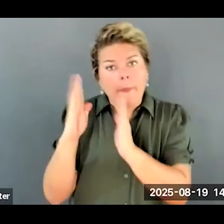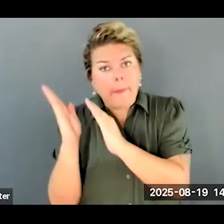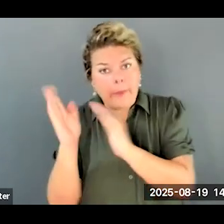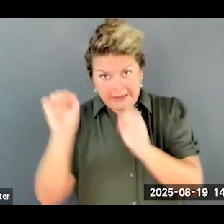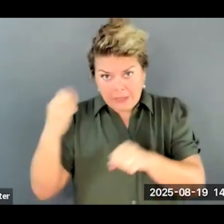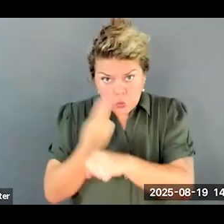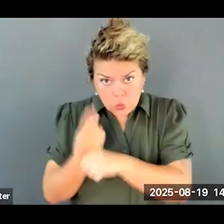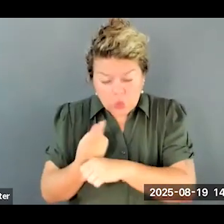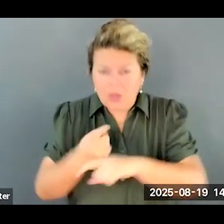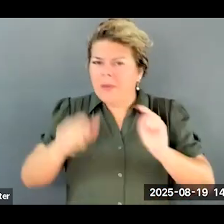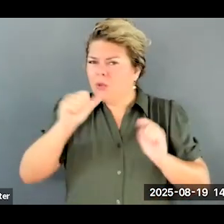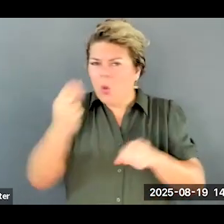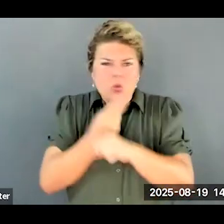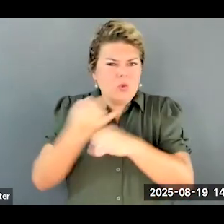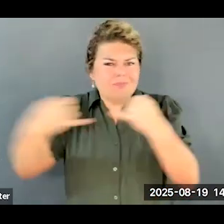wanting to show that emphasis.